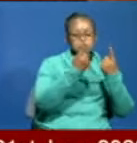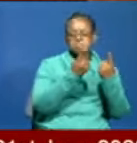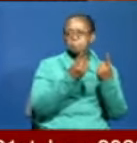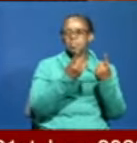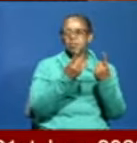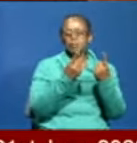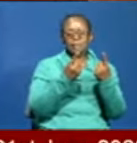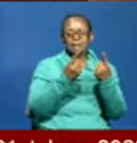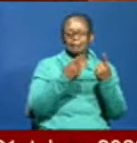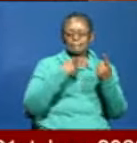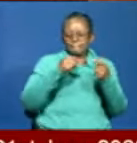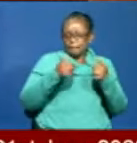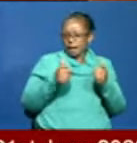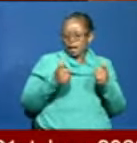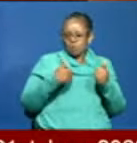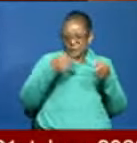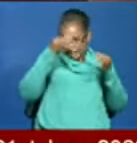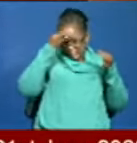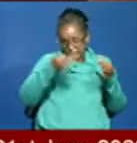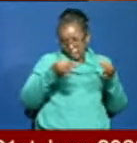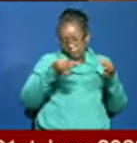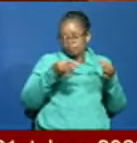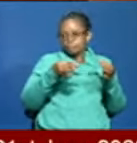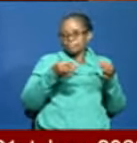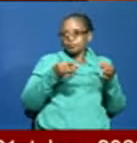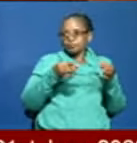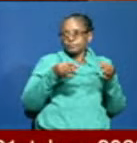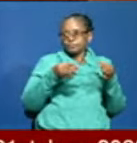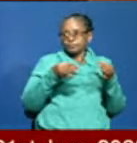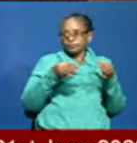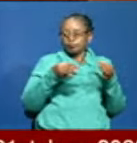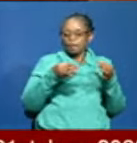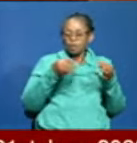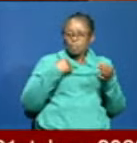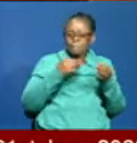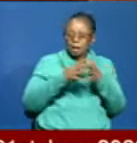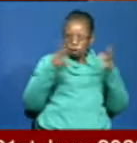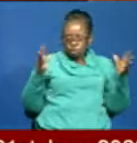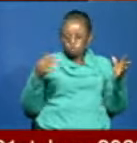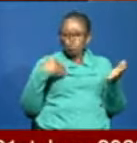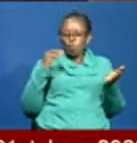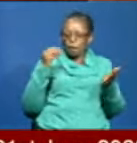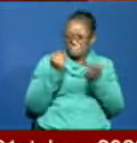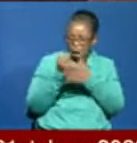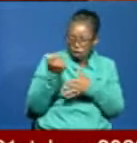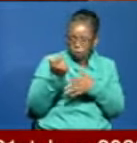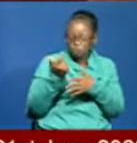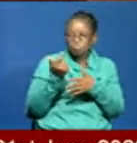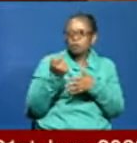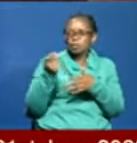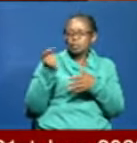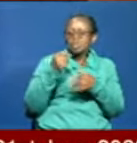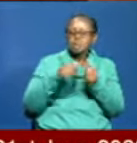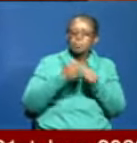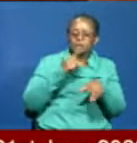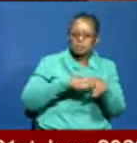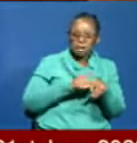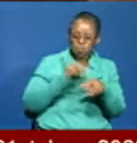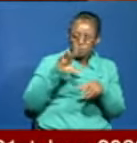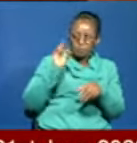of majority or minority. On both sides of the House, we have found people supporting